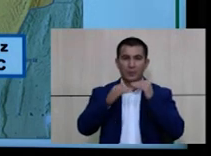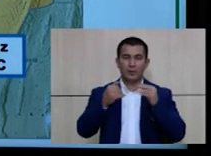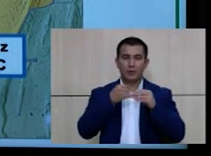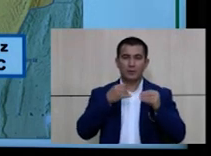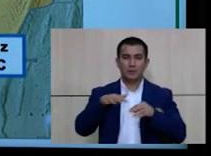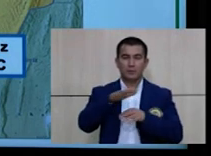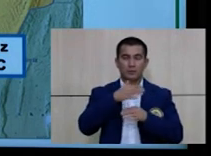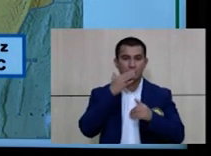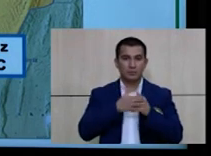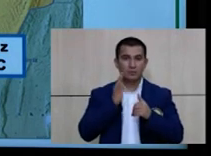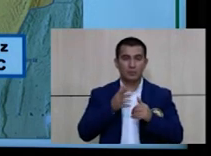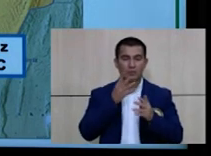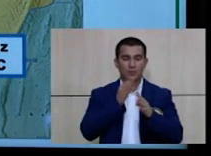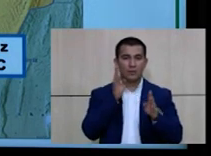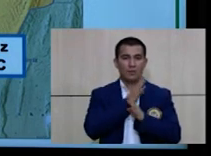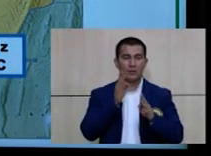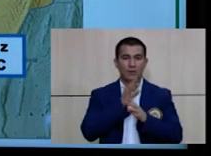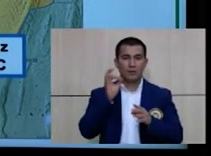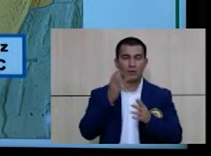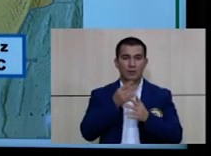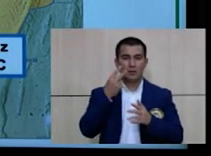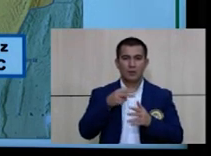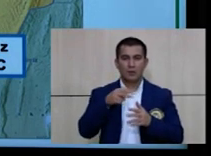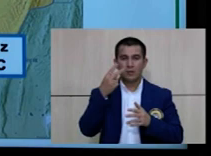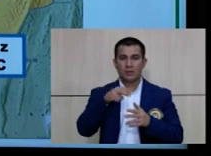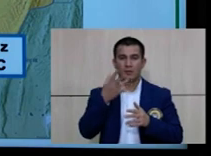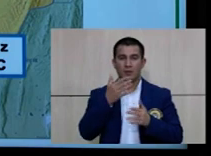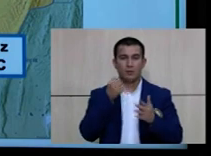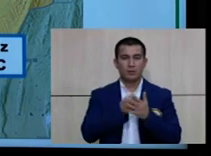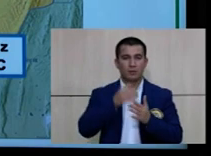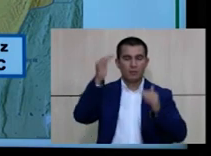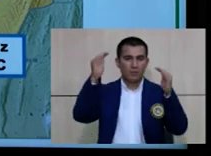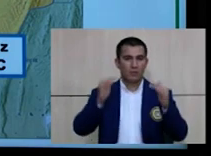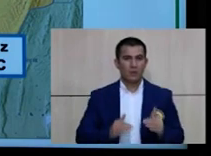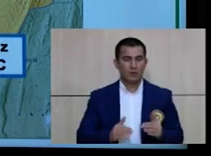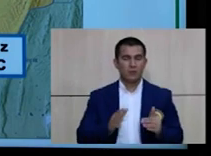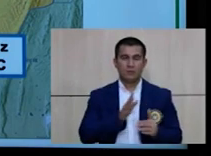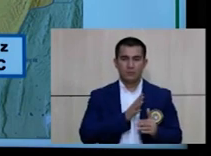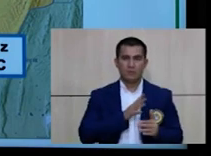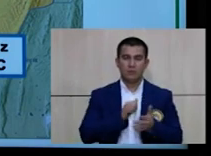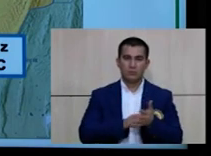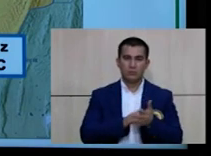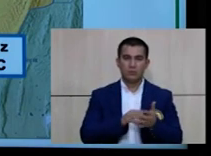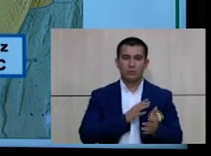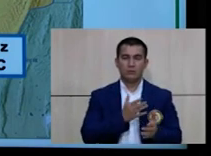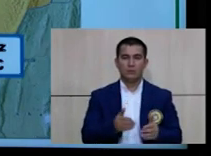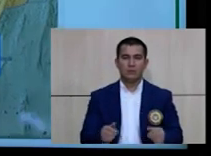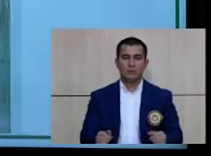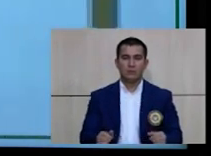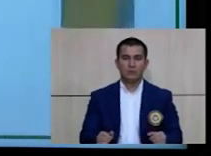havo haroratini minus 20-25 darajagacha tushib ketishiga sababchi bo'ladi.